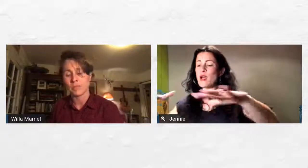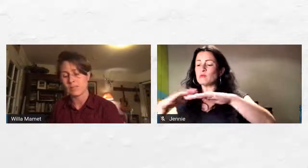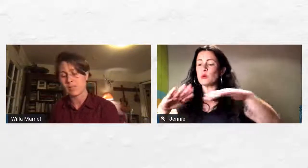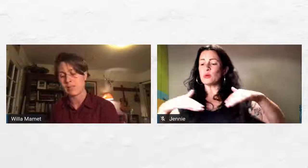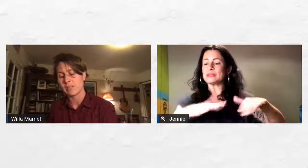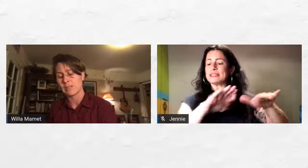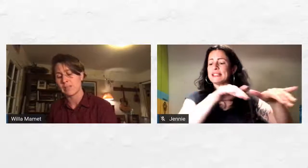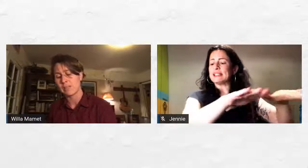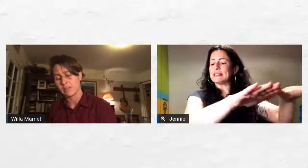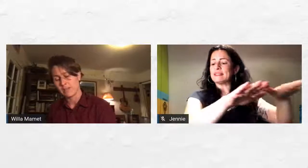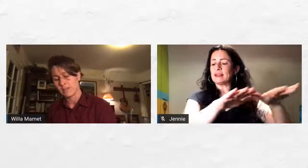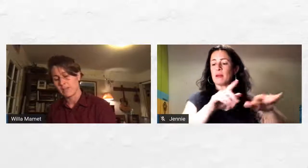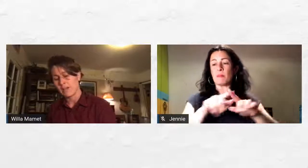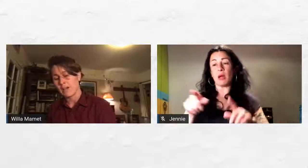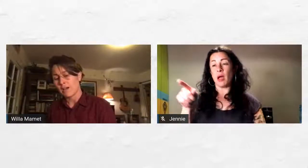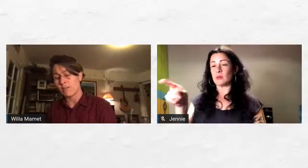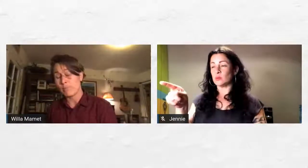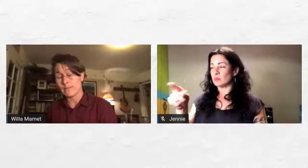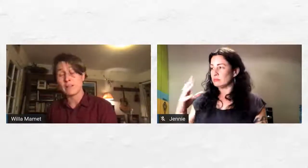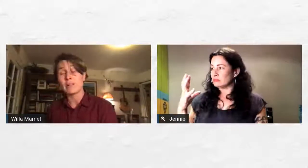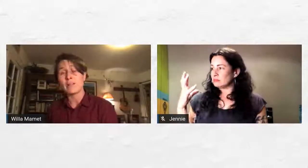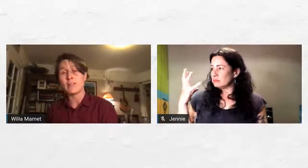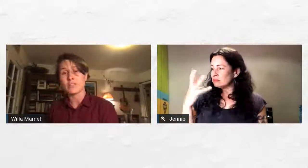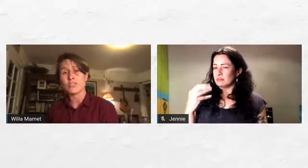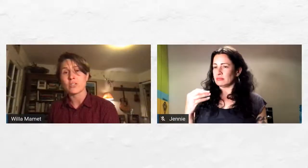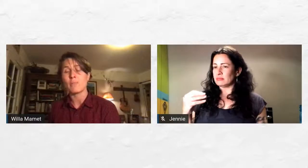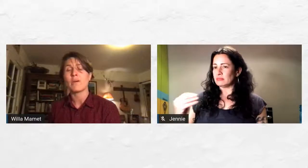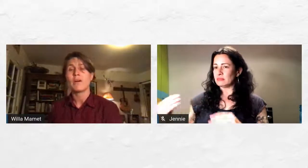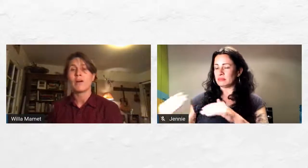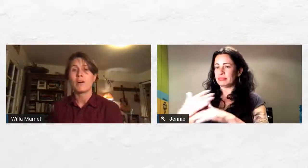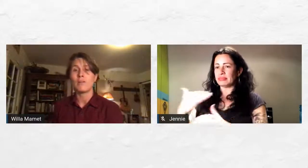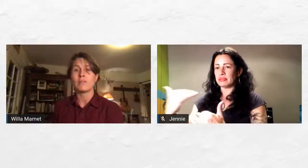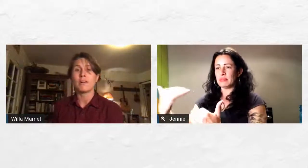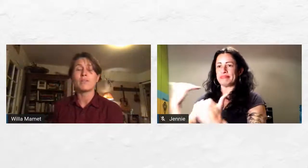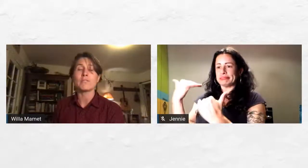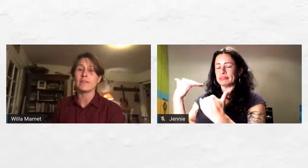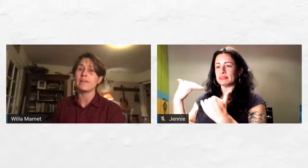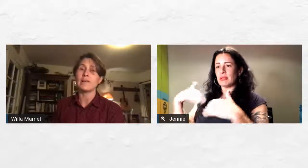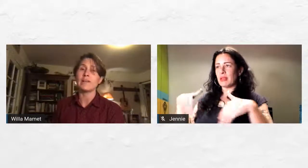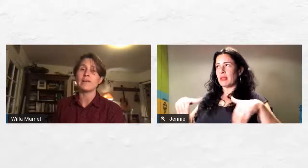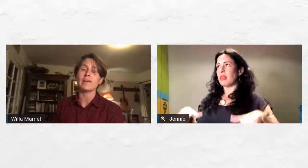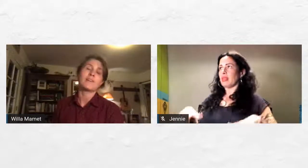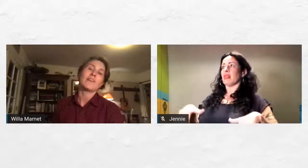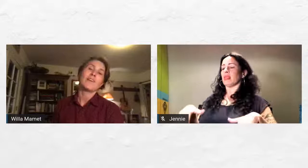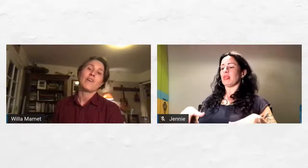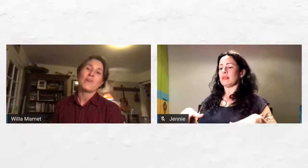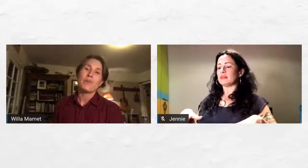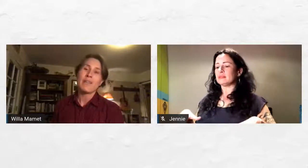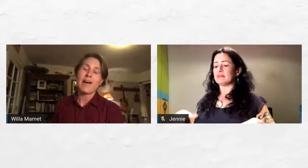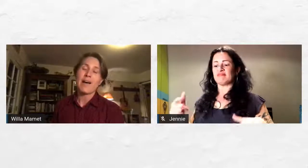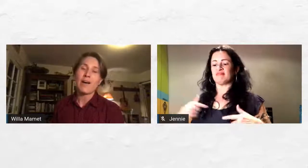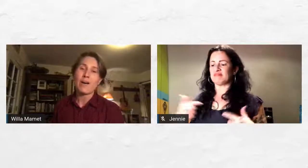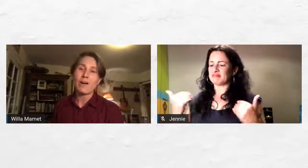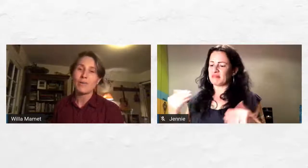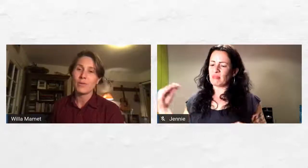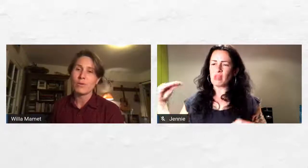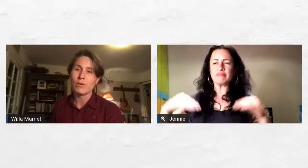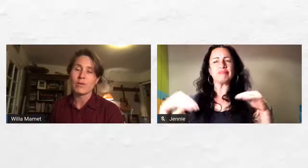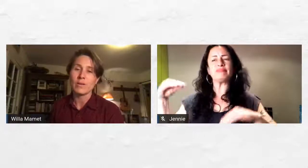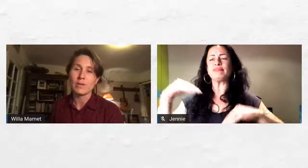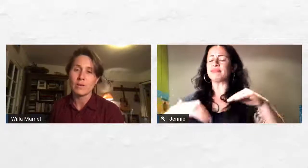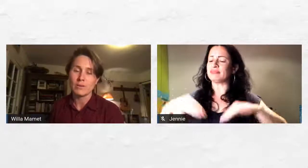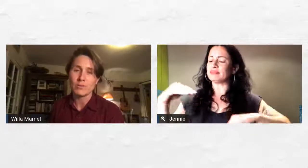conquered me. I'll build a ship of love, dear, without